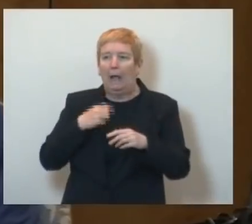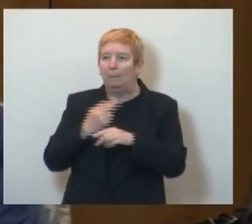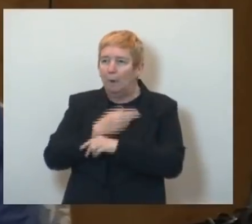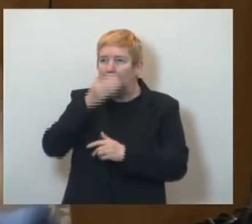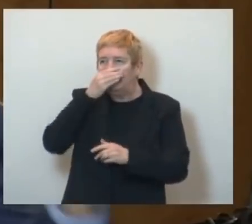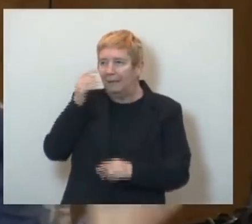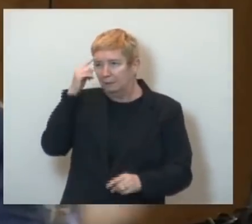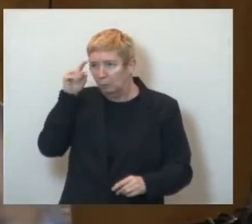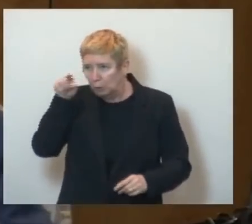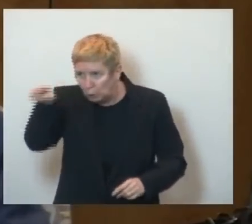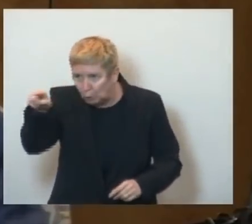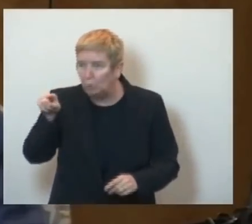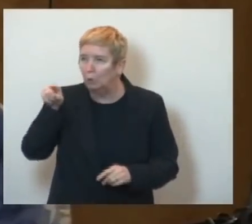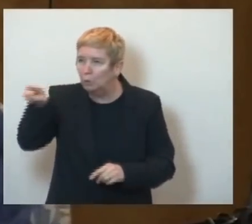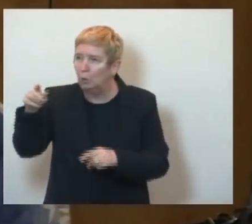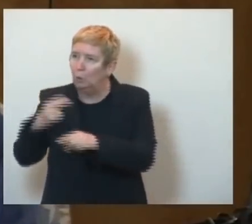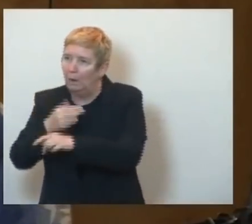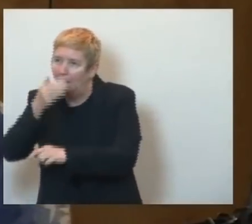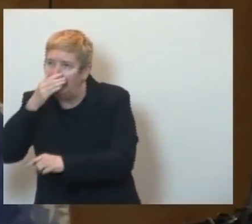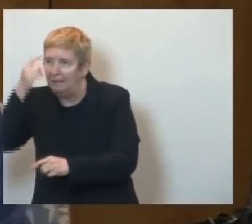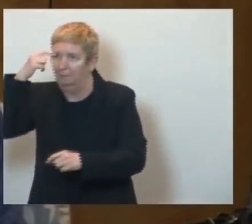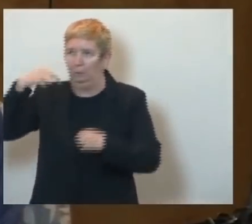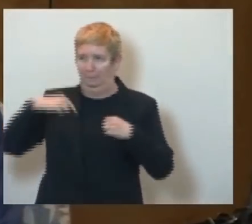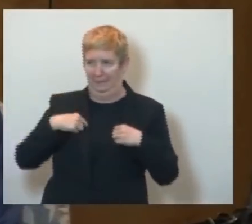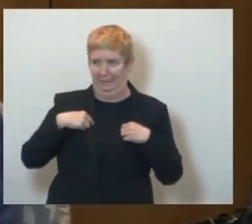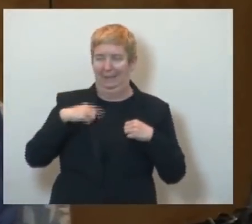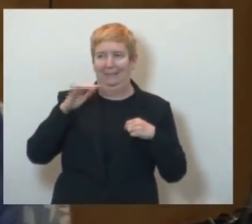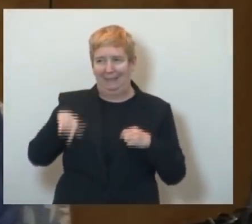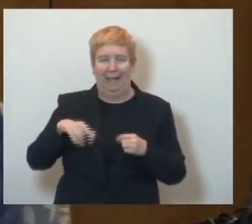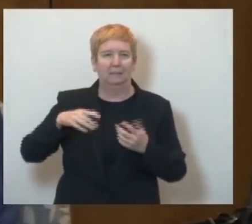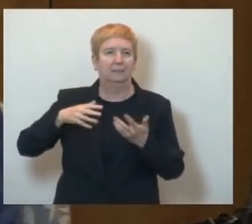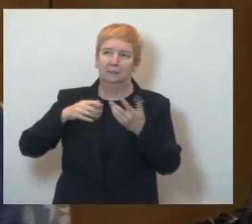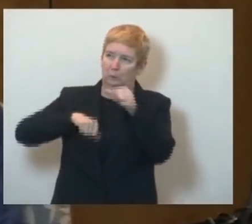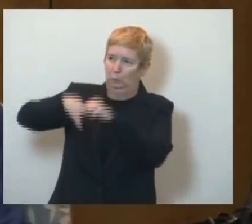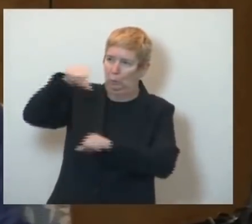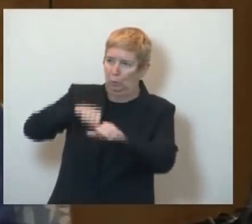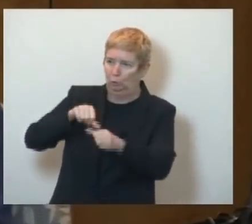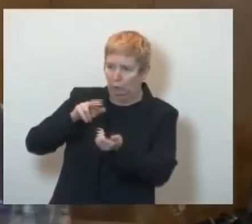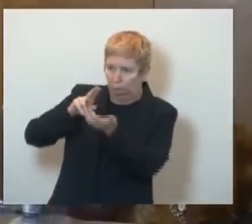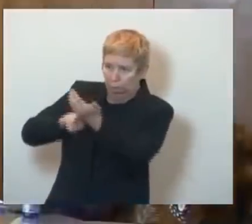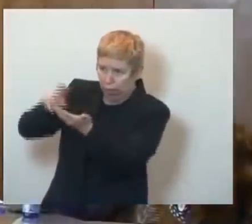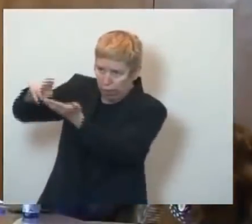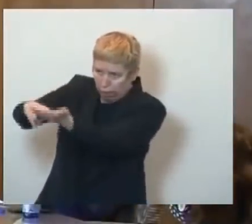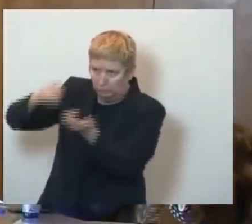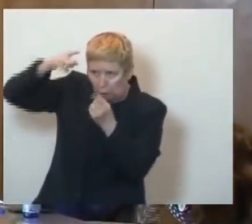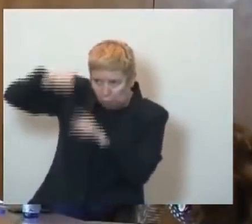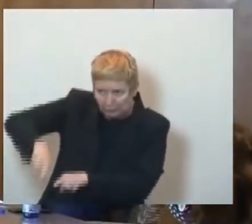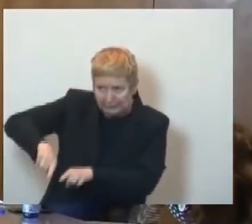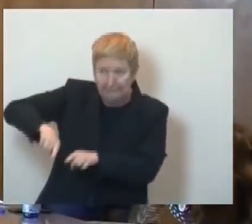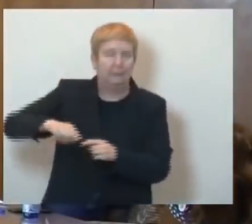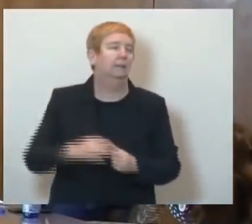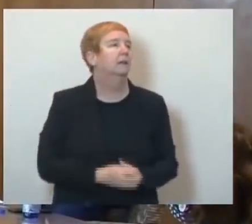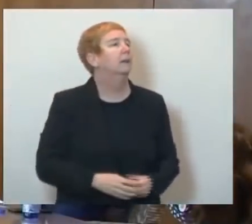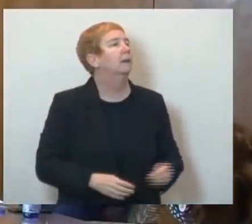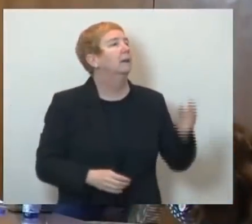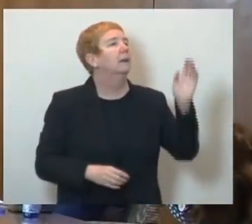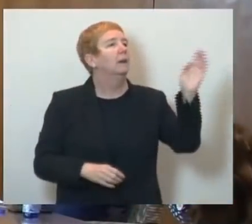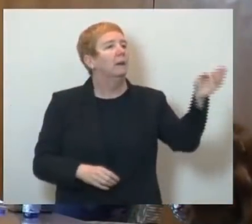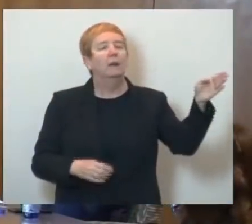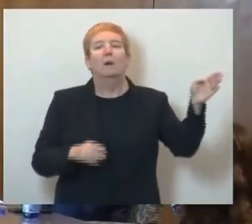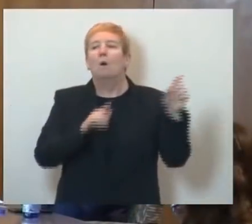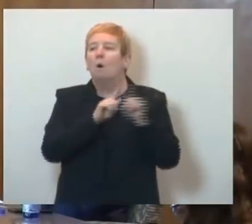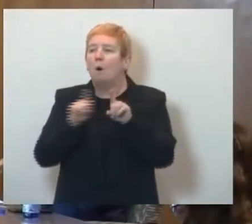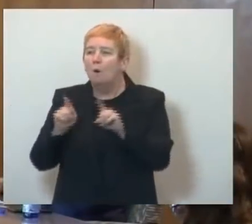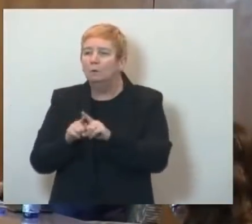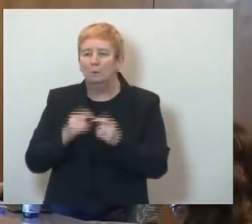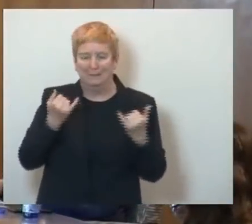covering because you want to keep me safe. That's the social compact here, I think. Fair enough. I also want Secretary